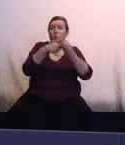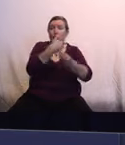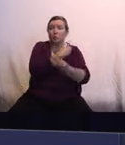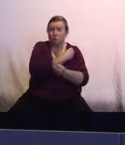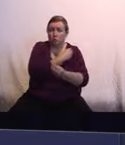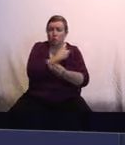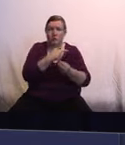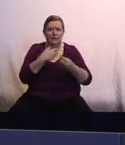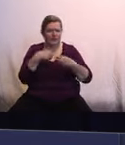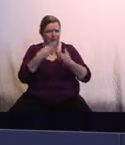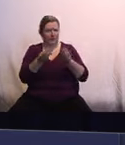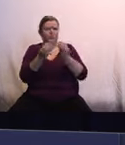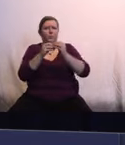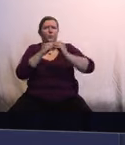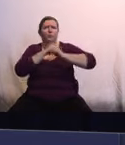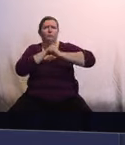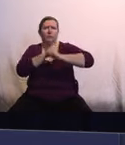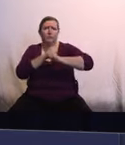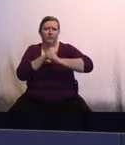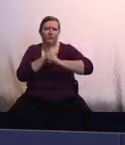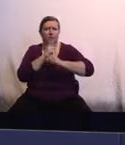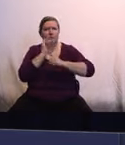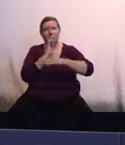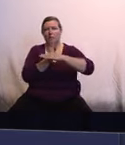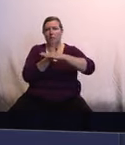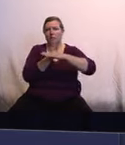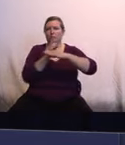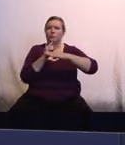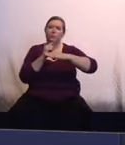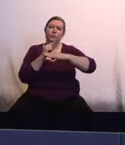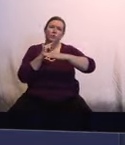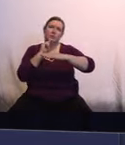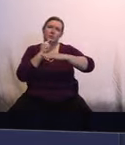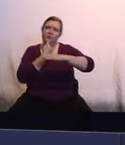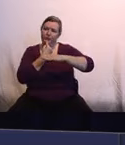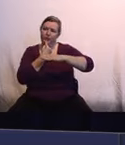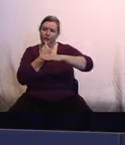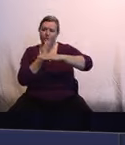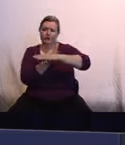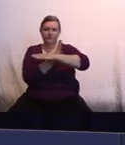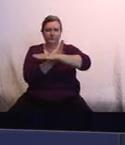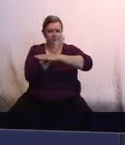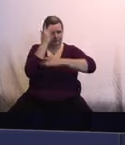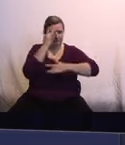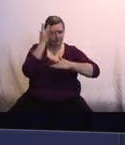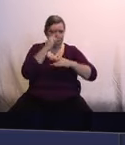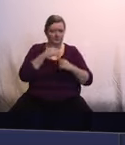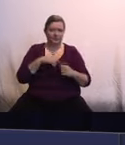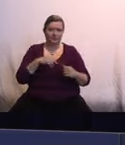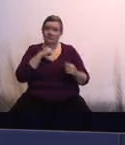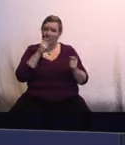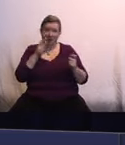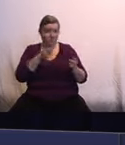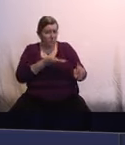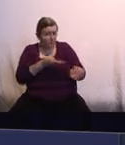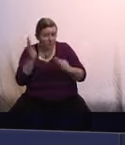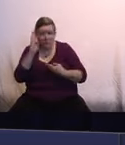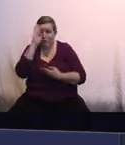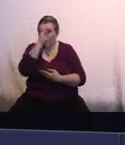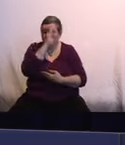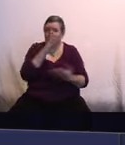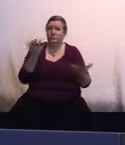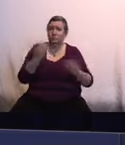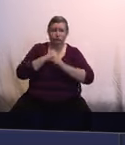protection against moderate and severe COVID-19 illness and hospitalization. I know people